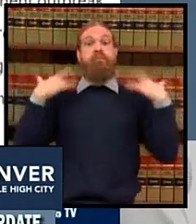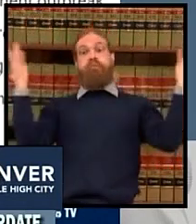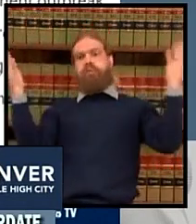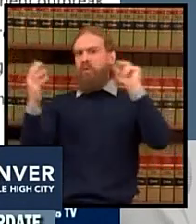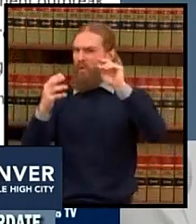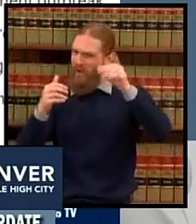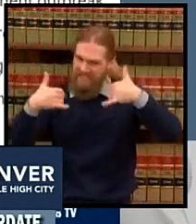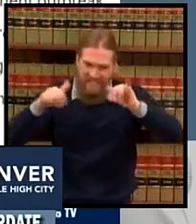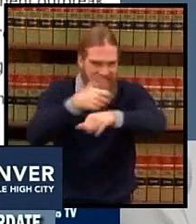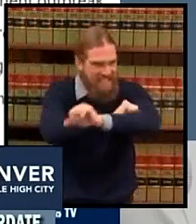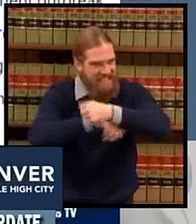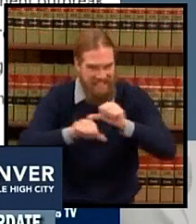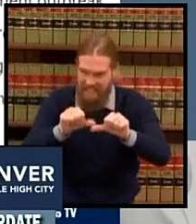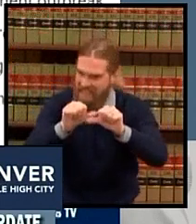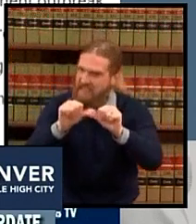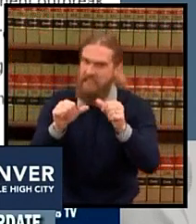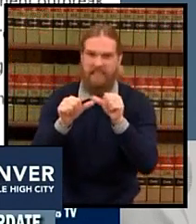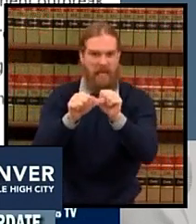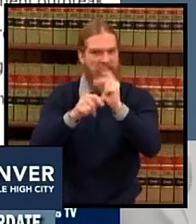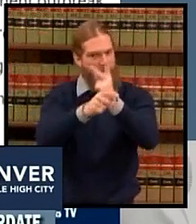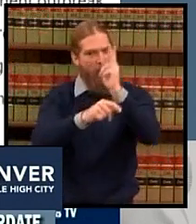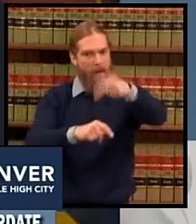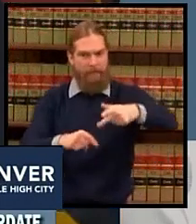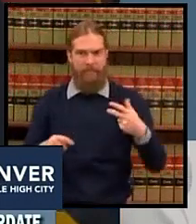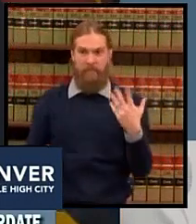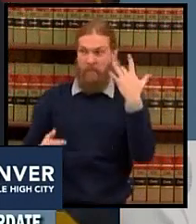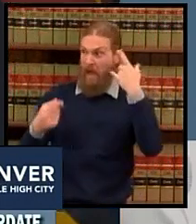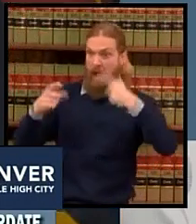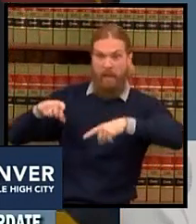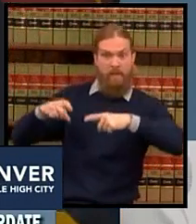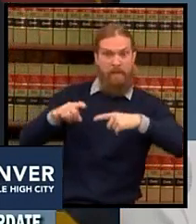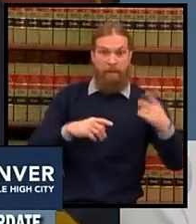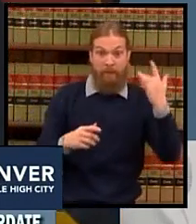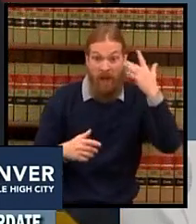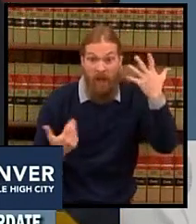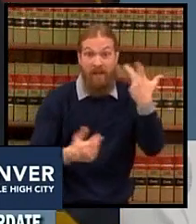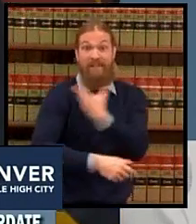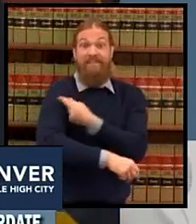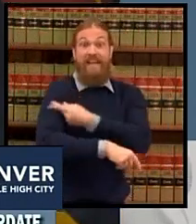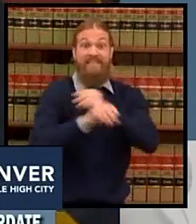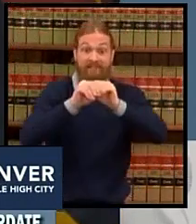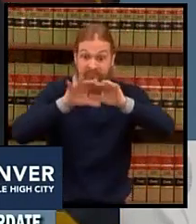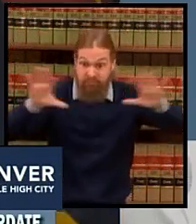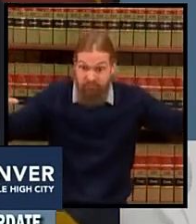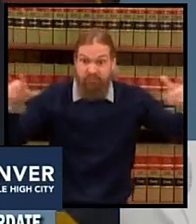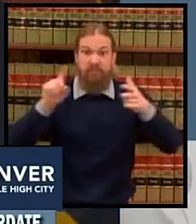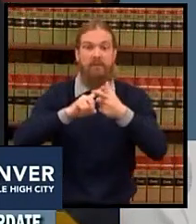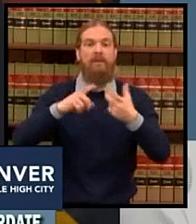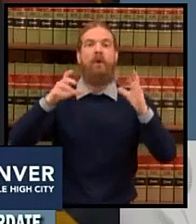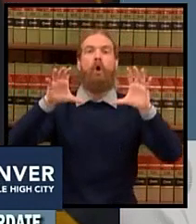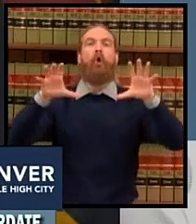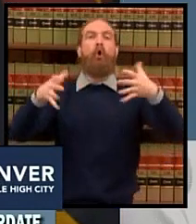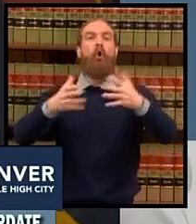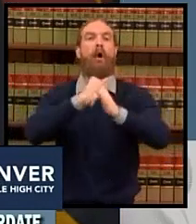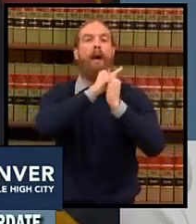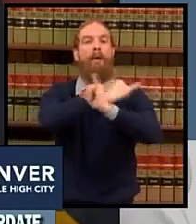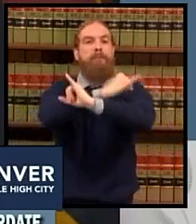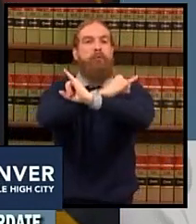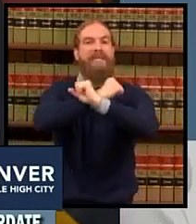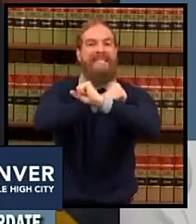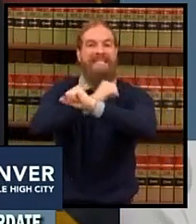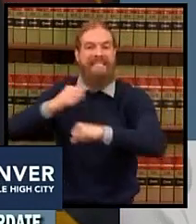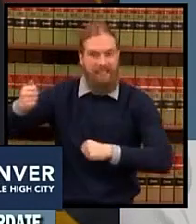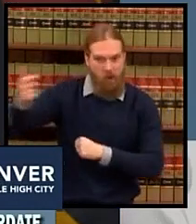of vaccination efforts? Is it because of herd immunity? Is it because of compliance with public health orders? It's all of